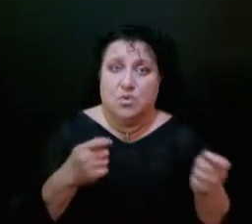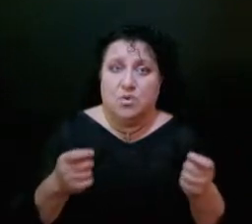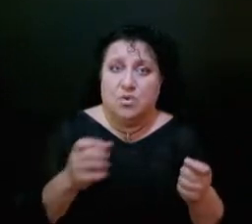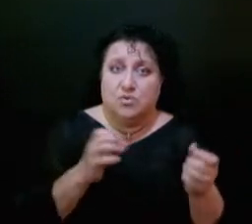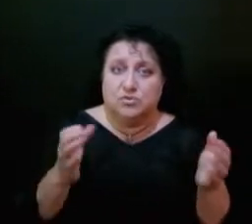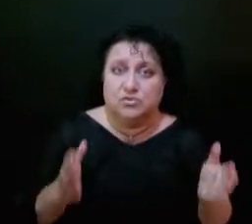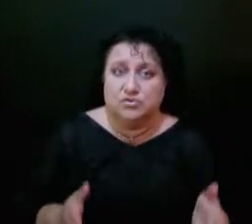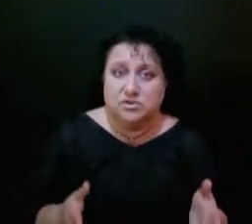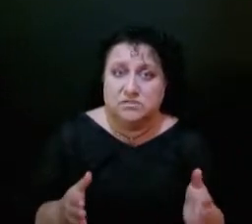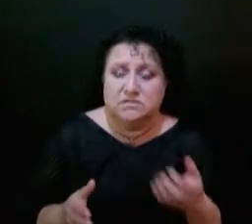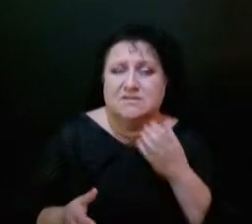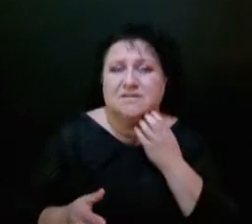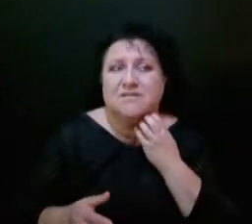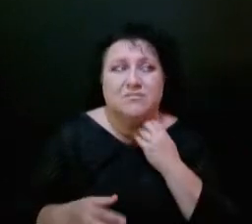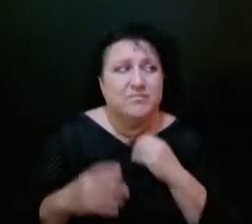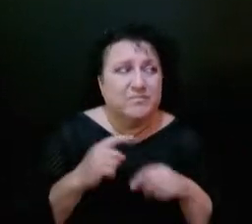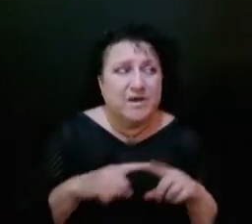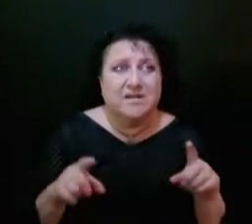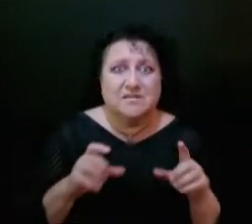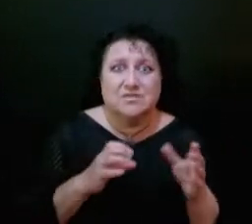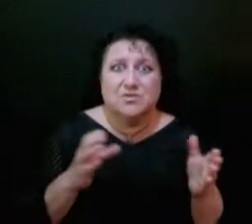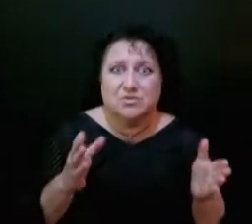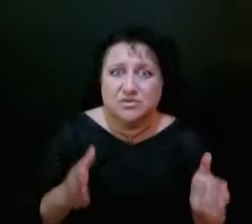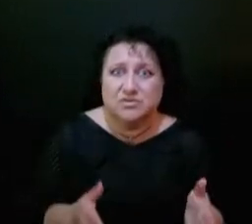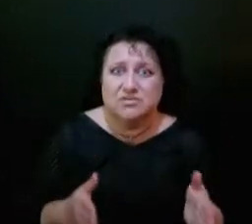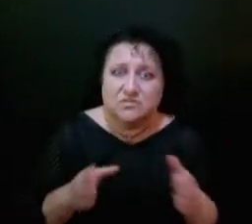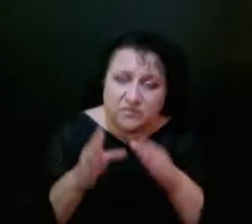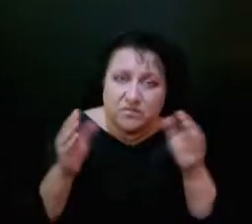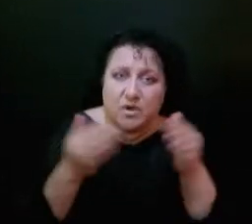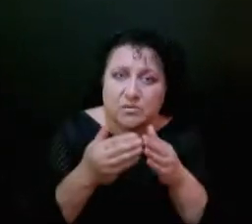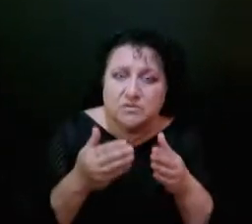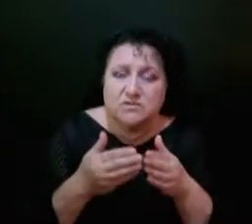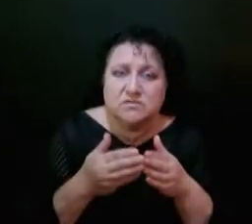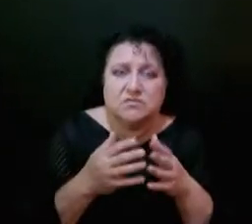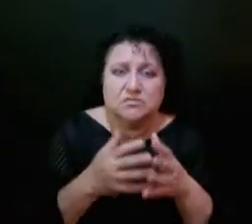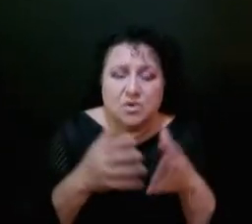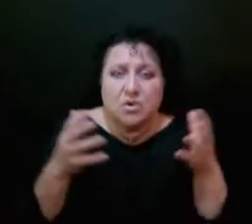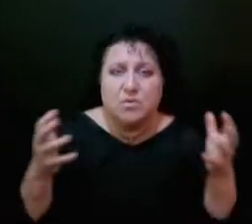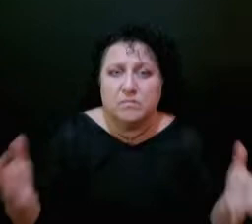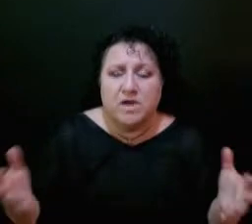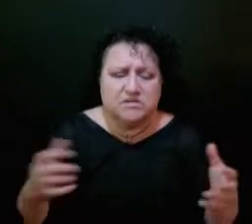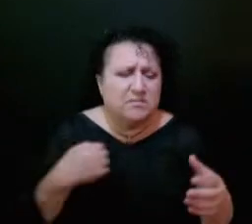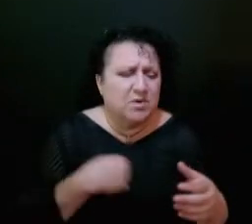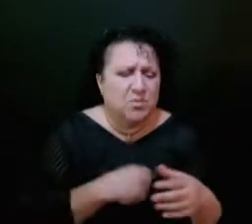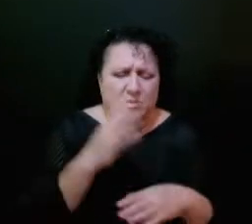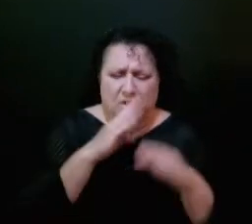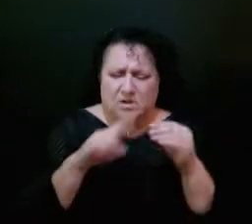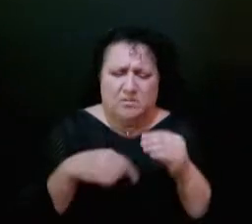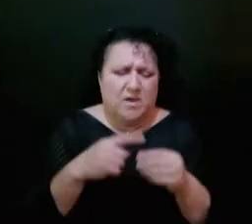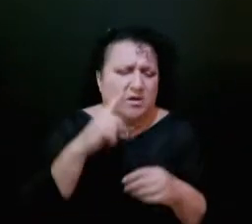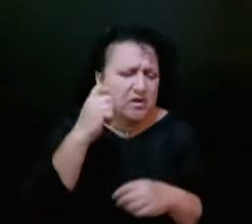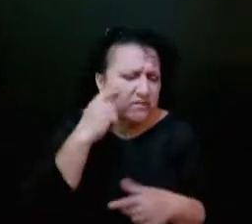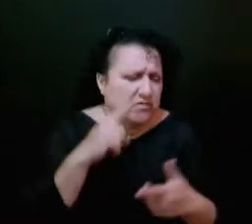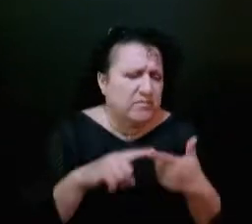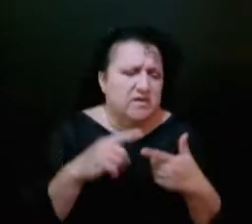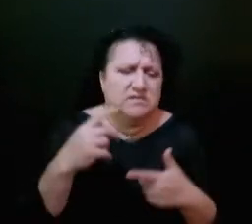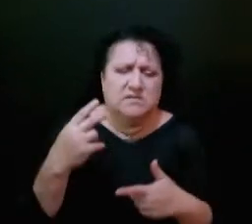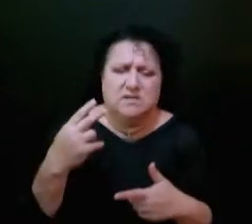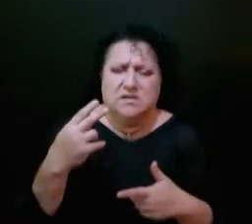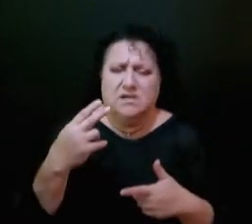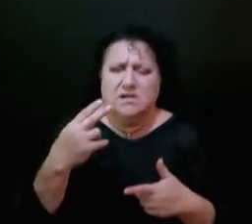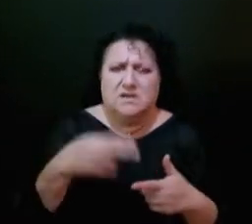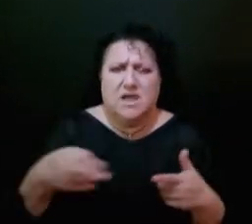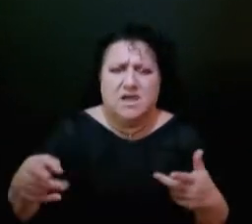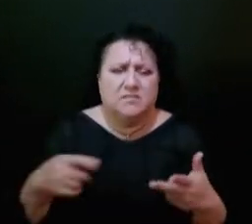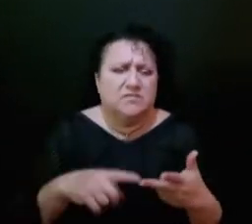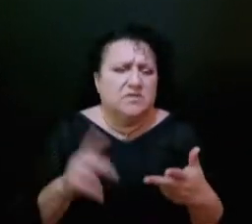so concerned about governments. We are so concerned about names and powers. But what Paul is